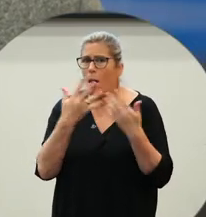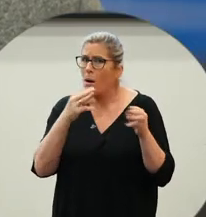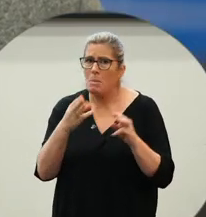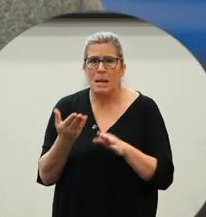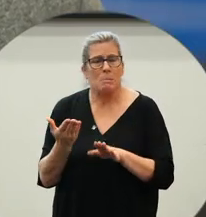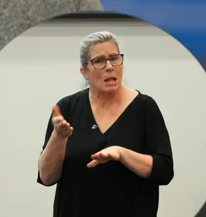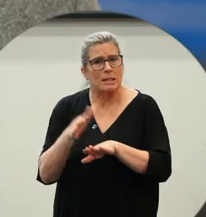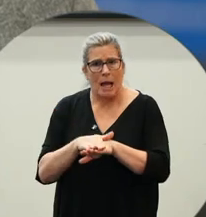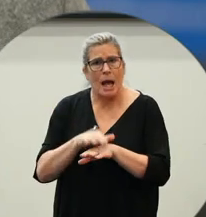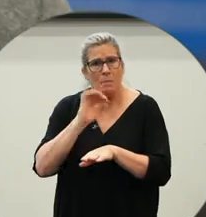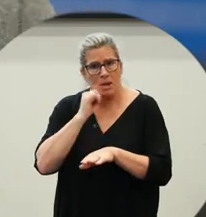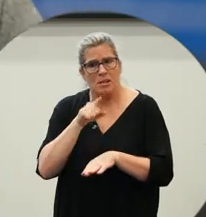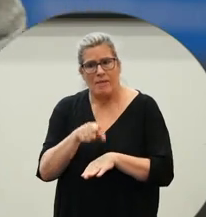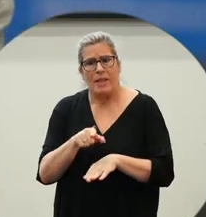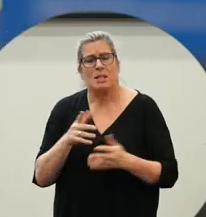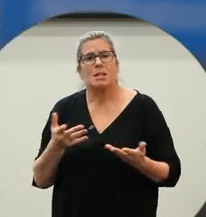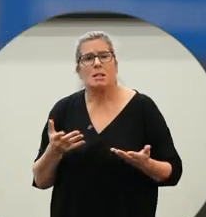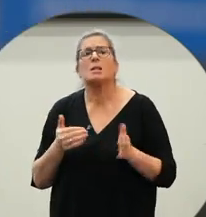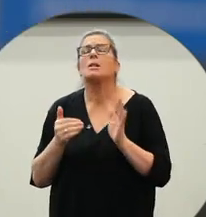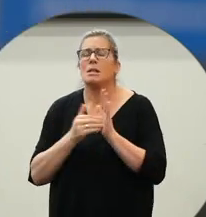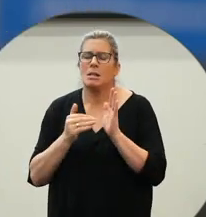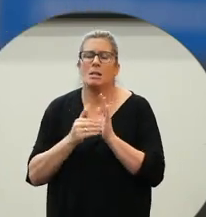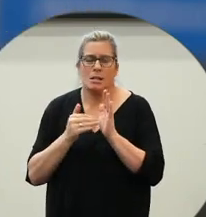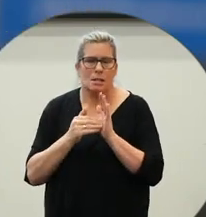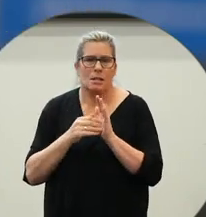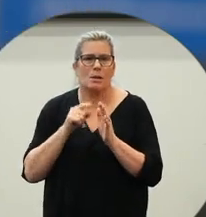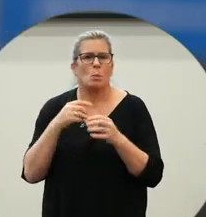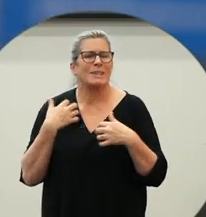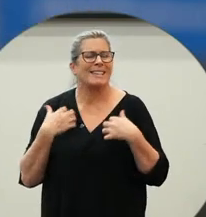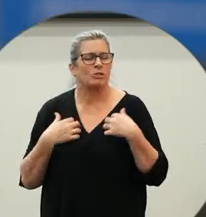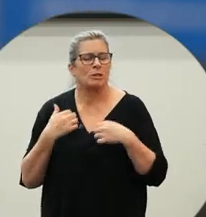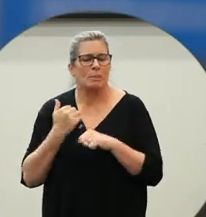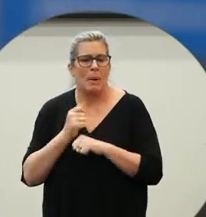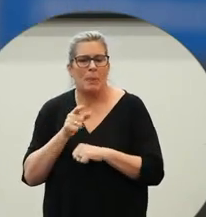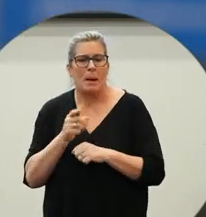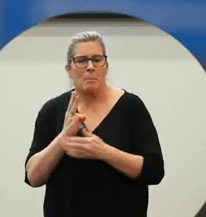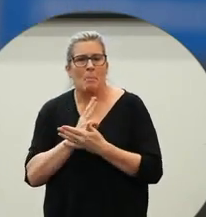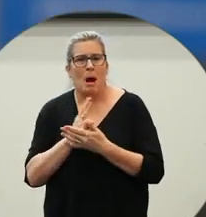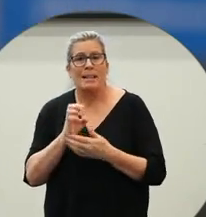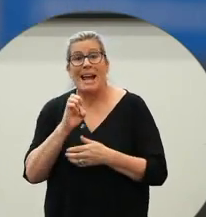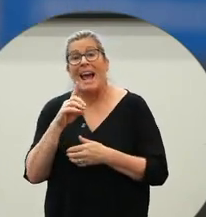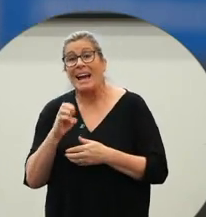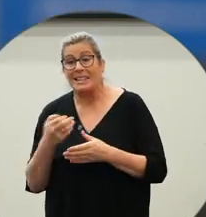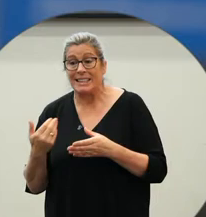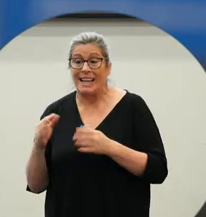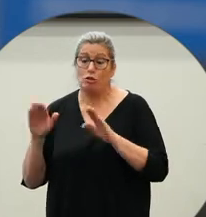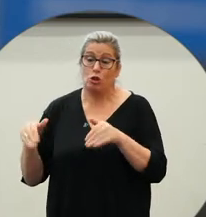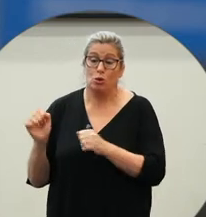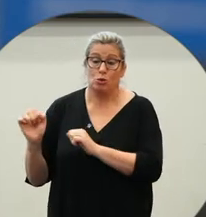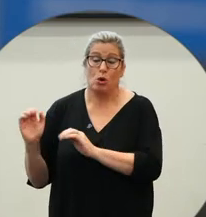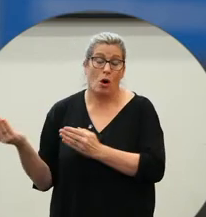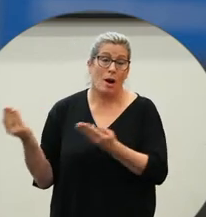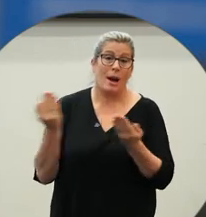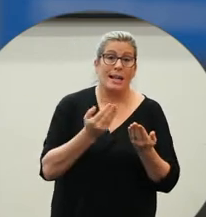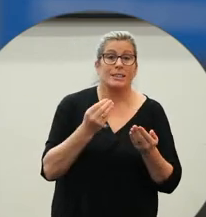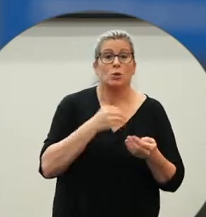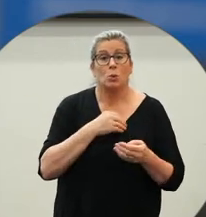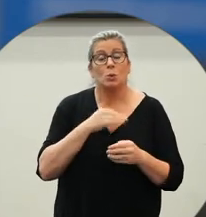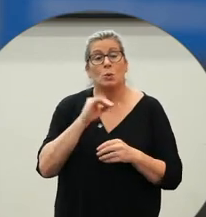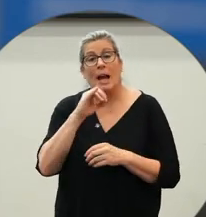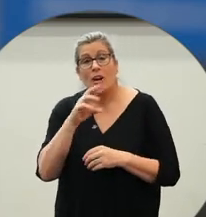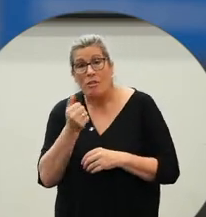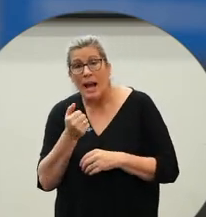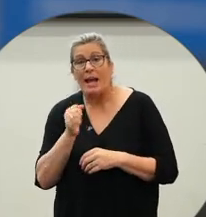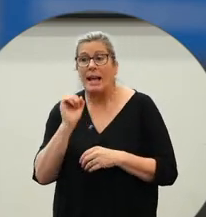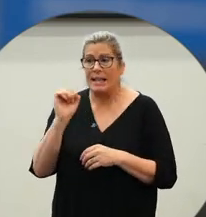yeah. And what's interesting there is that Eddie had brought her into the IRA, and he was considered their master of escape,